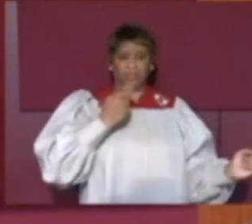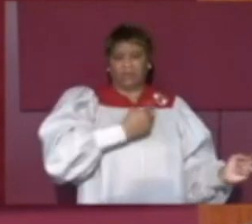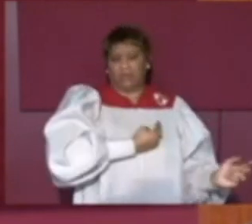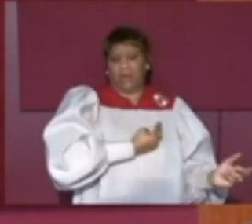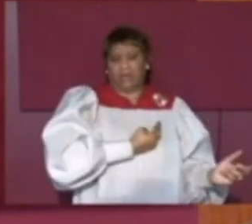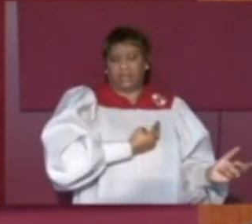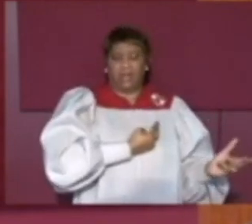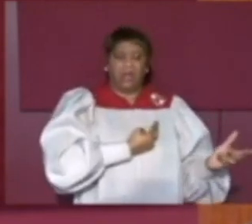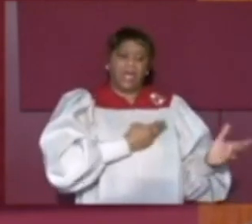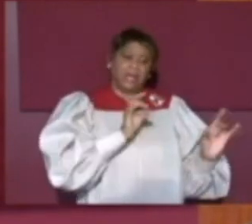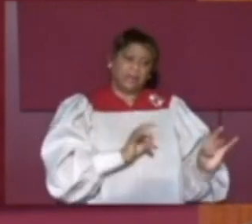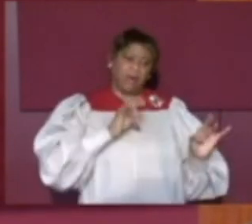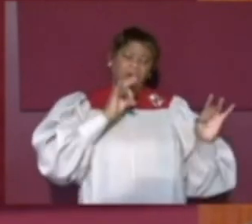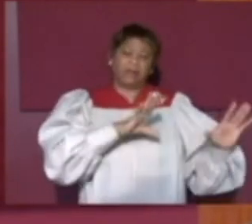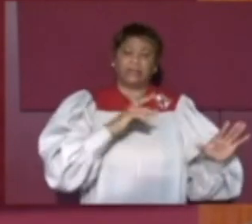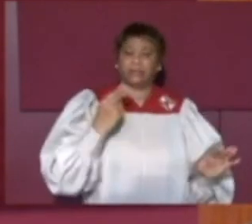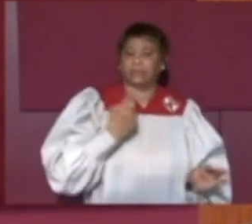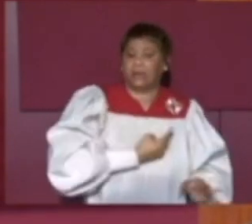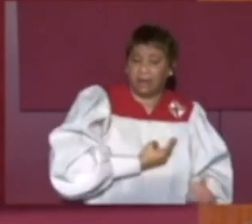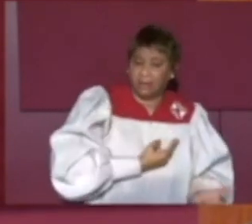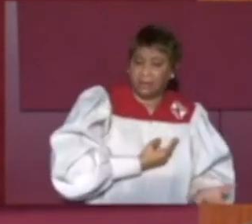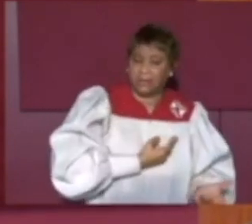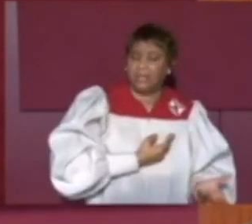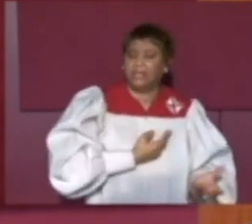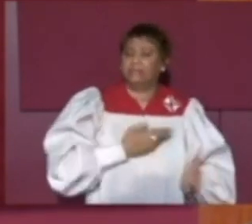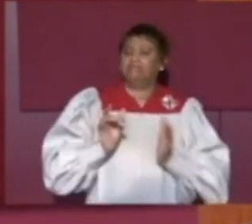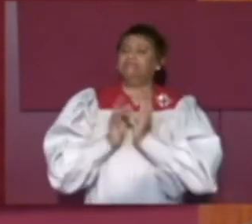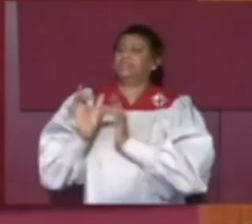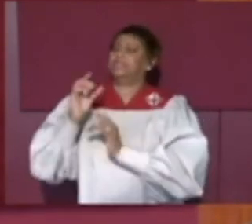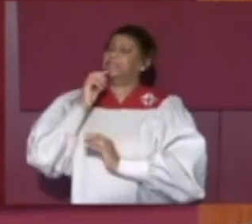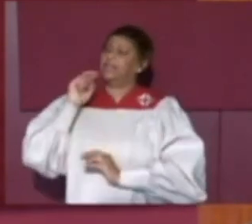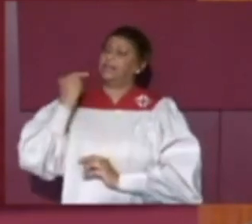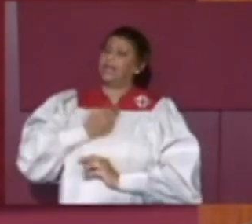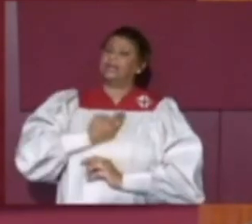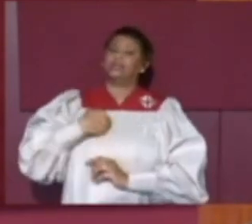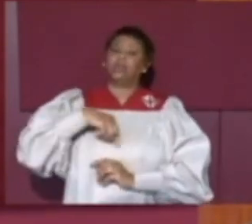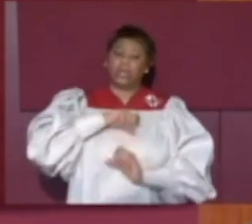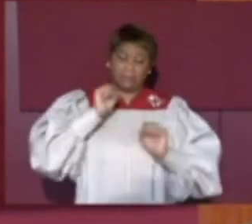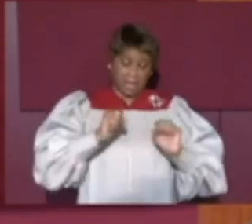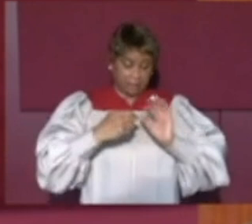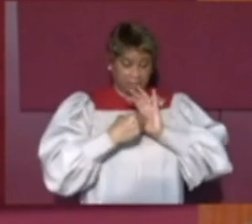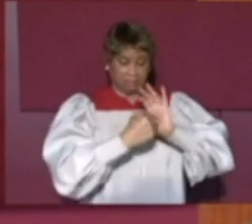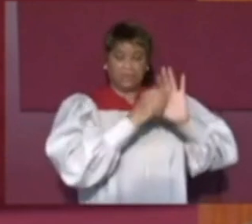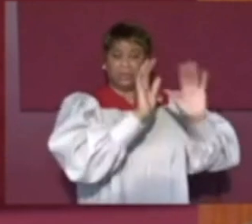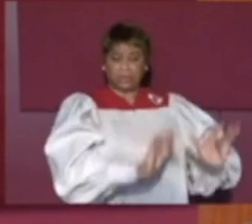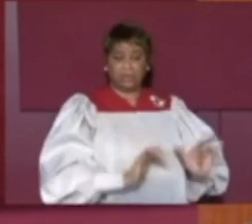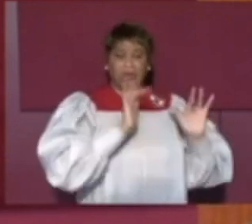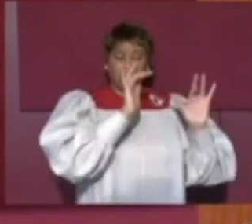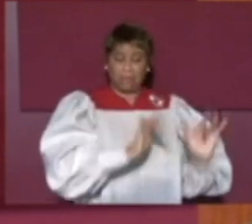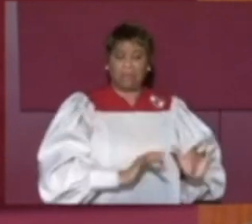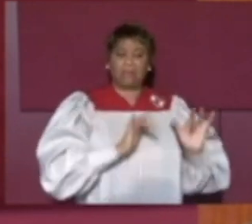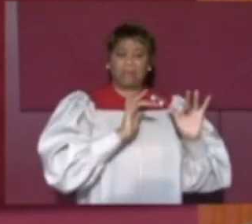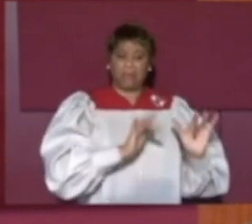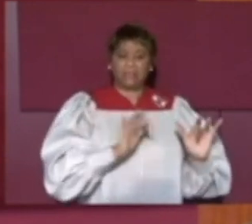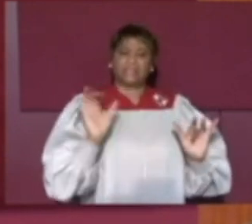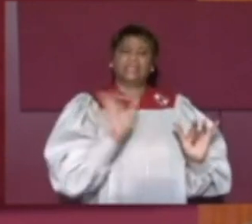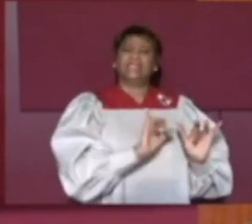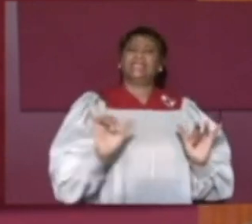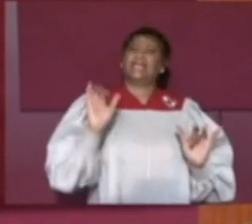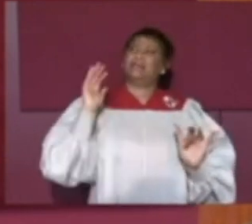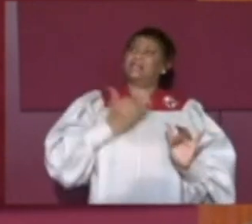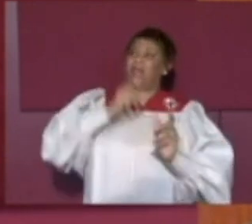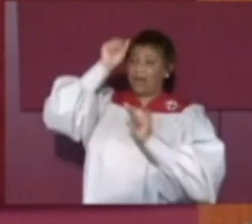be hostile toward us. He's telling us that we can be merciful even as our Father